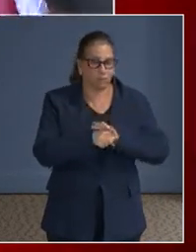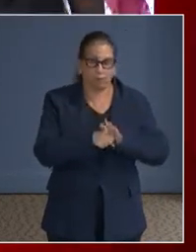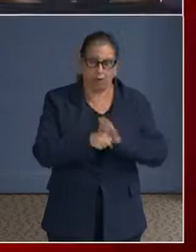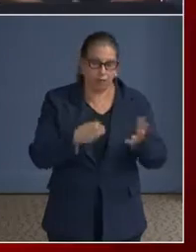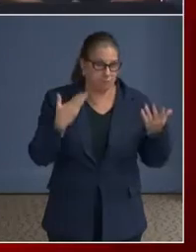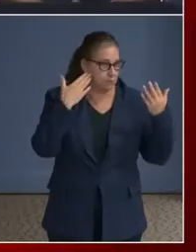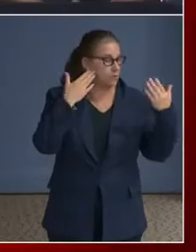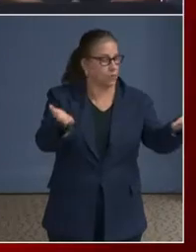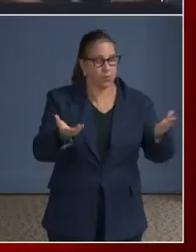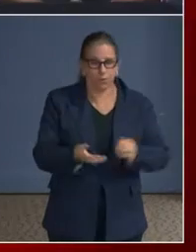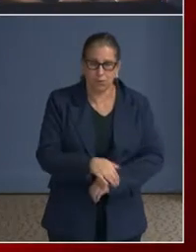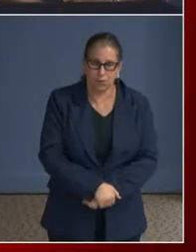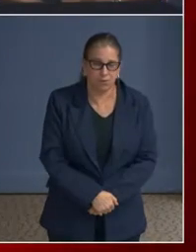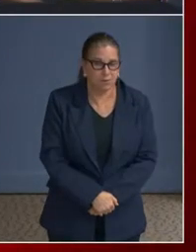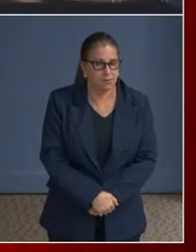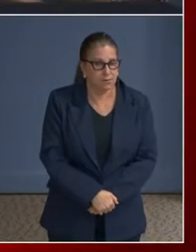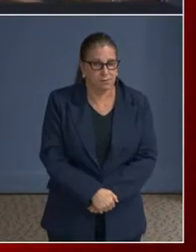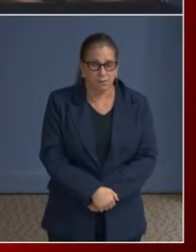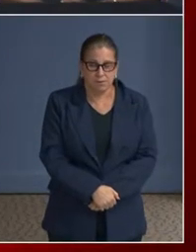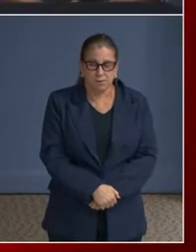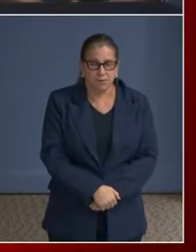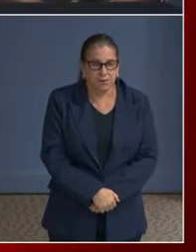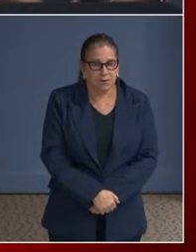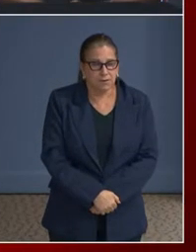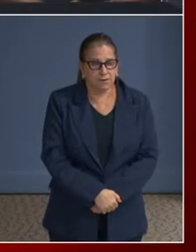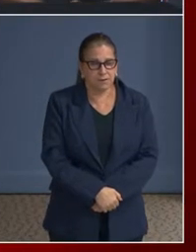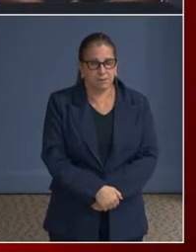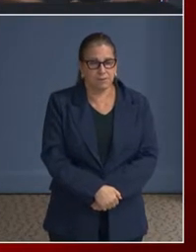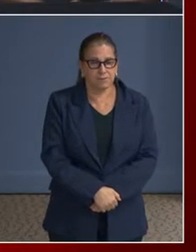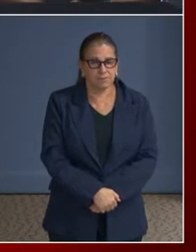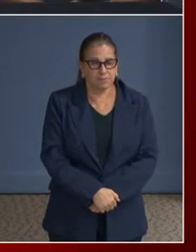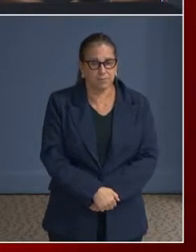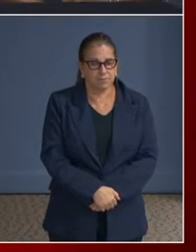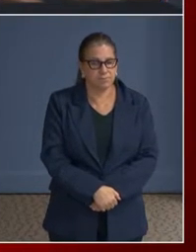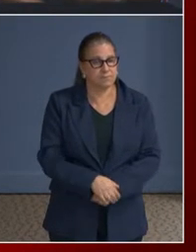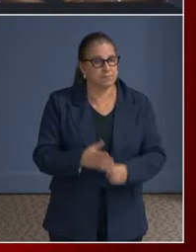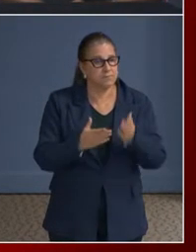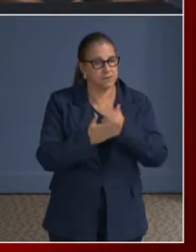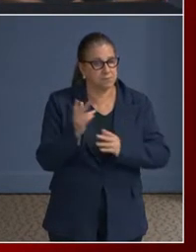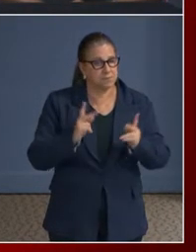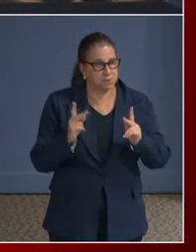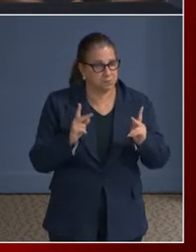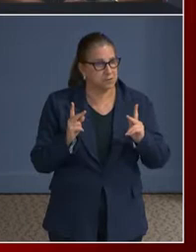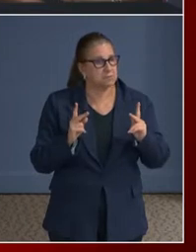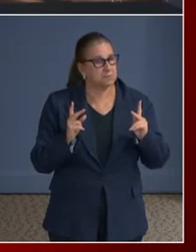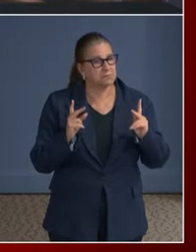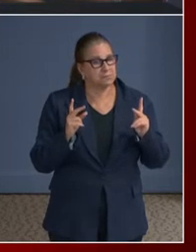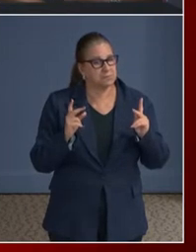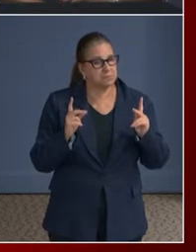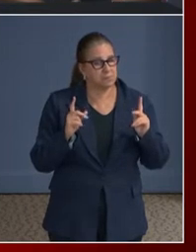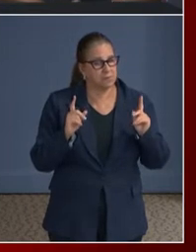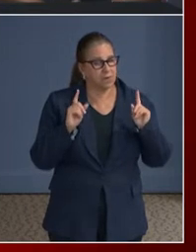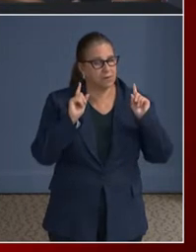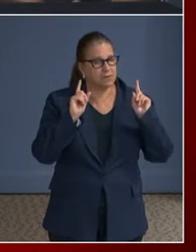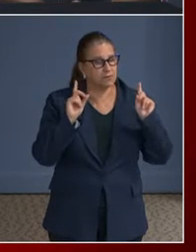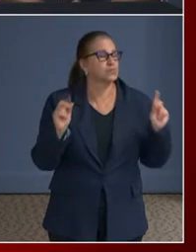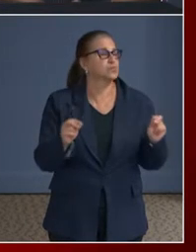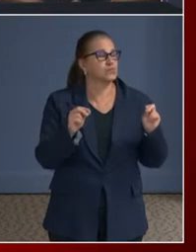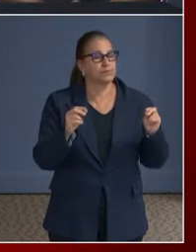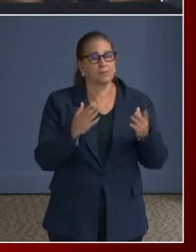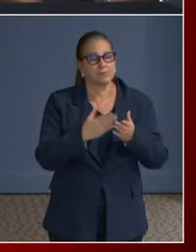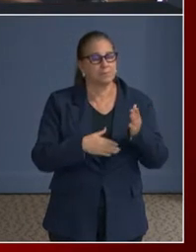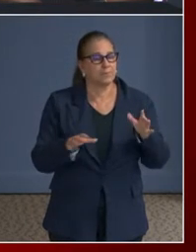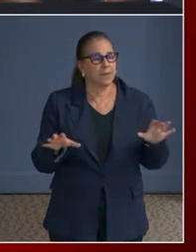in the District of Columbia, it doesn't mean that you should go to all of those activities every single day or multiple times in a